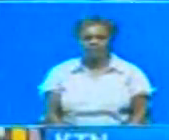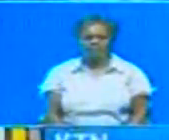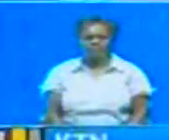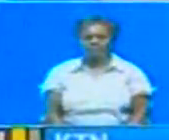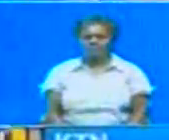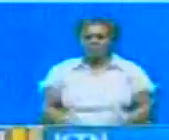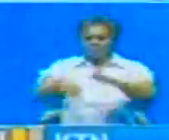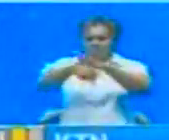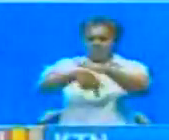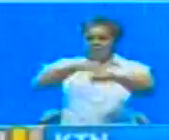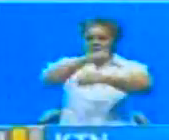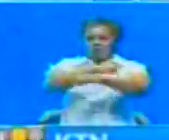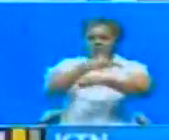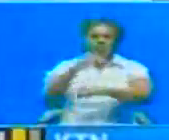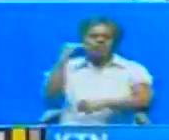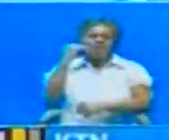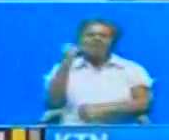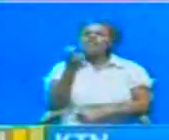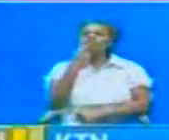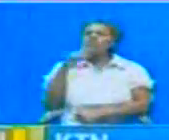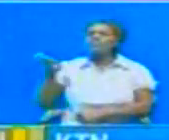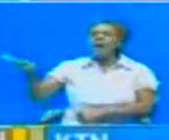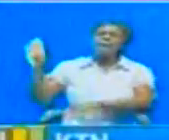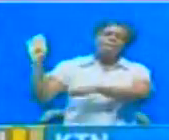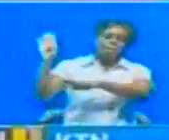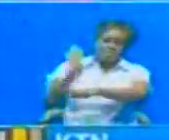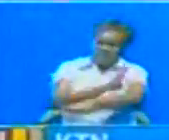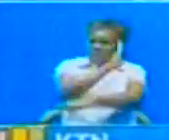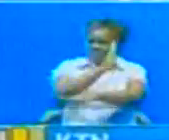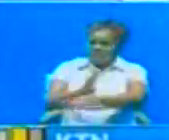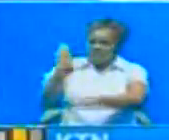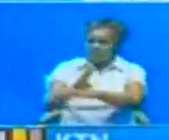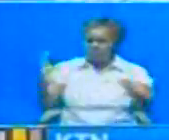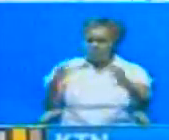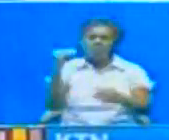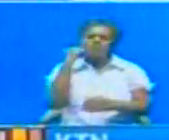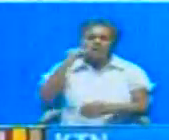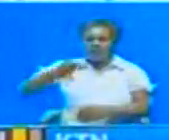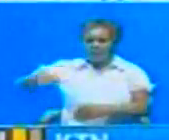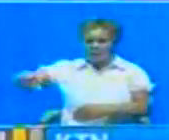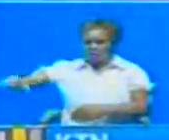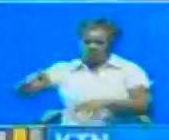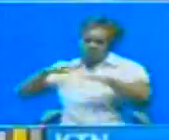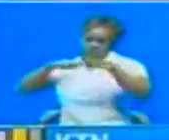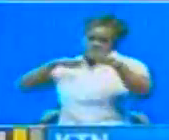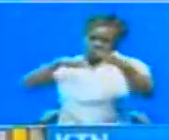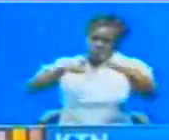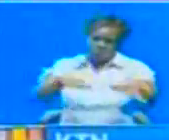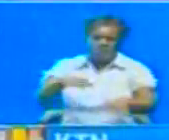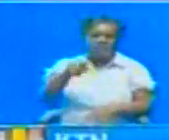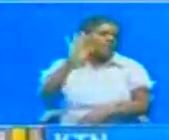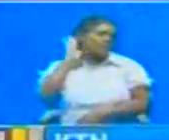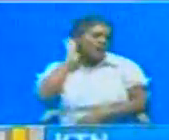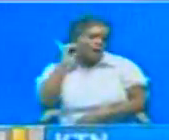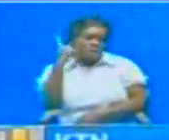Awelo Primary School Tuesday morning was a beehive of activity as residents of Siaya County thronged the institution following the news that one